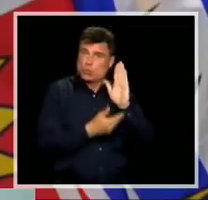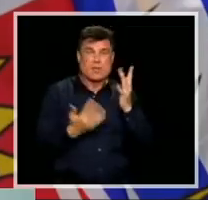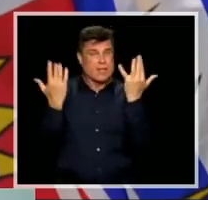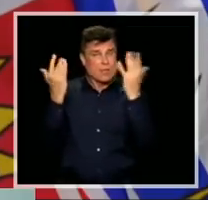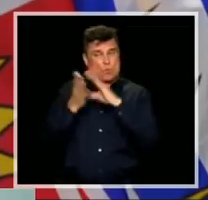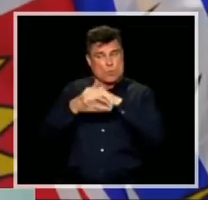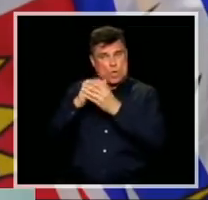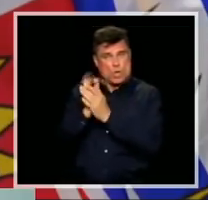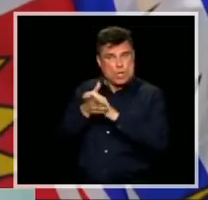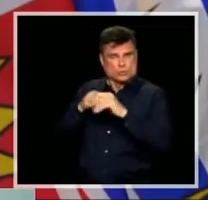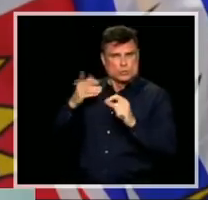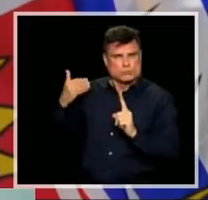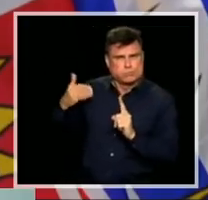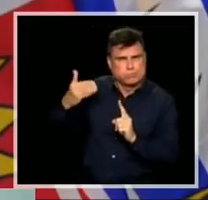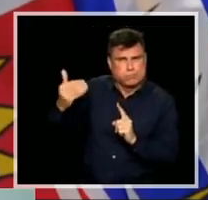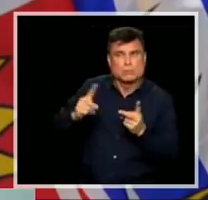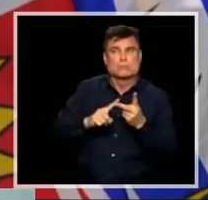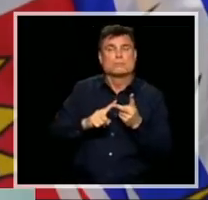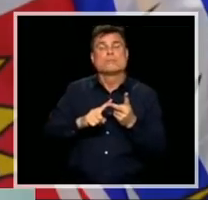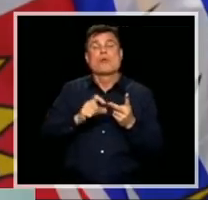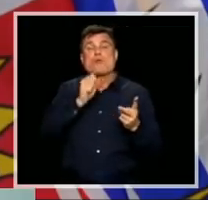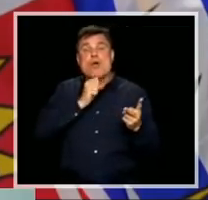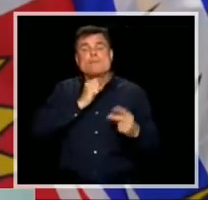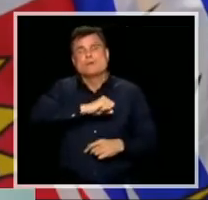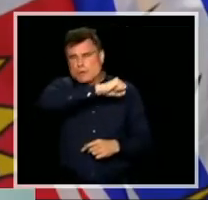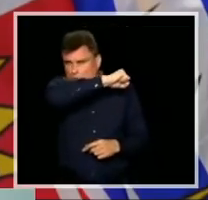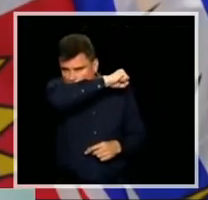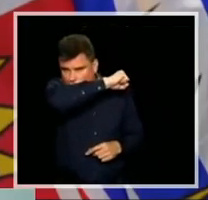if somebody that you know doesn't have access to